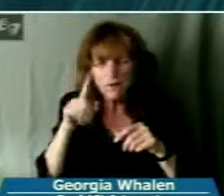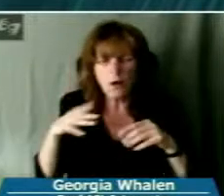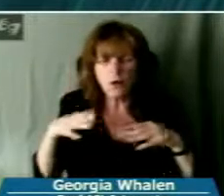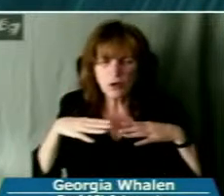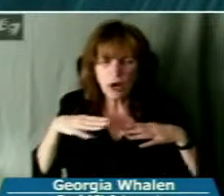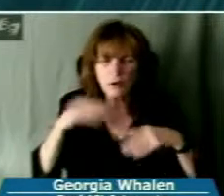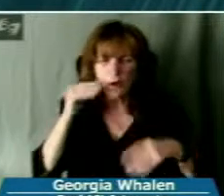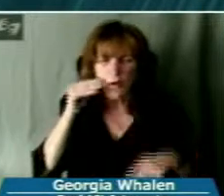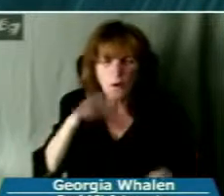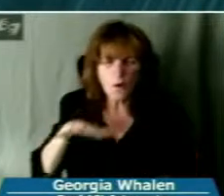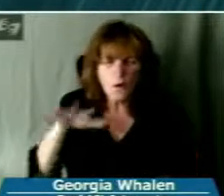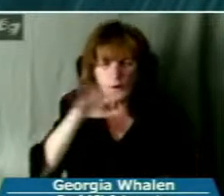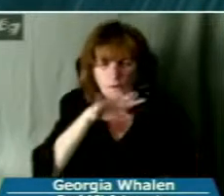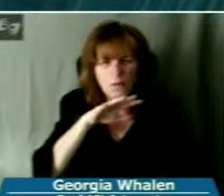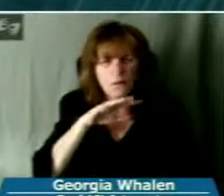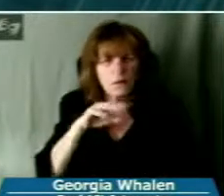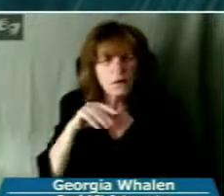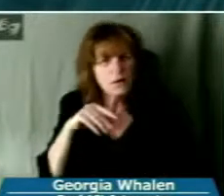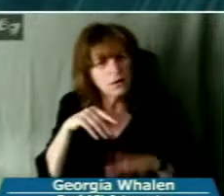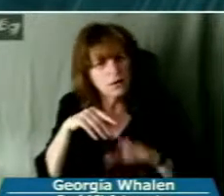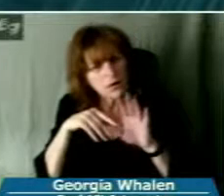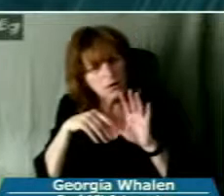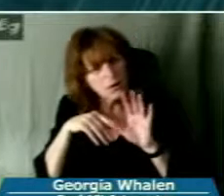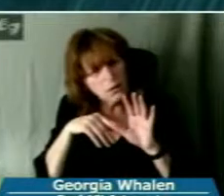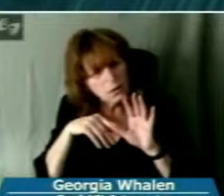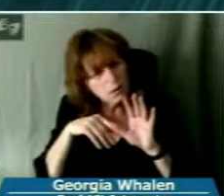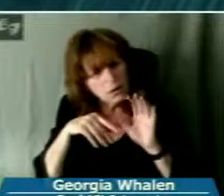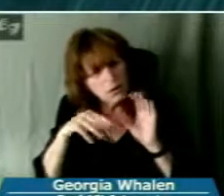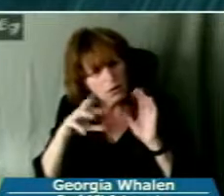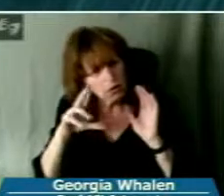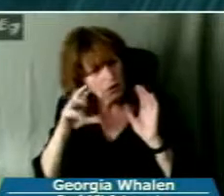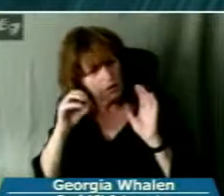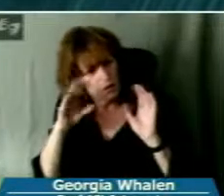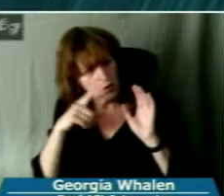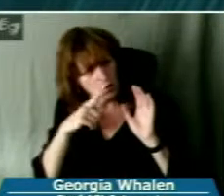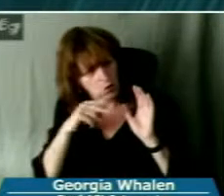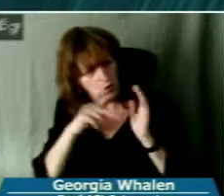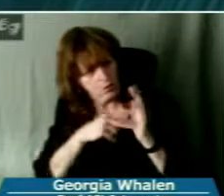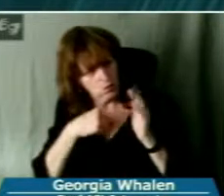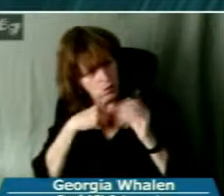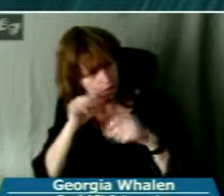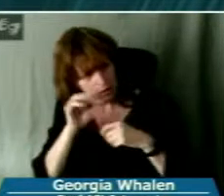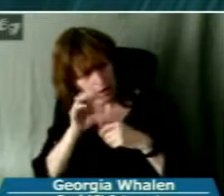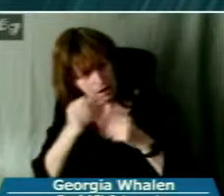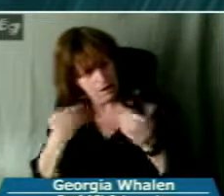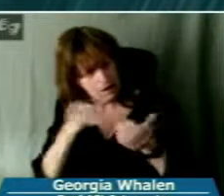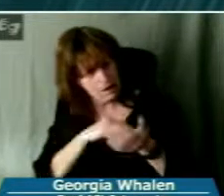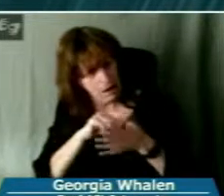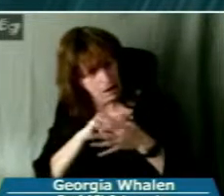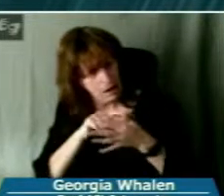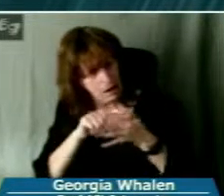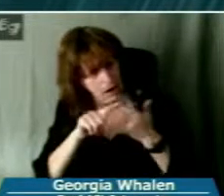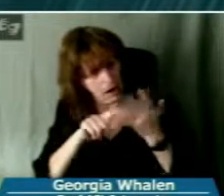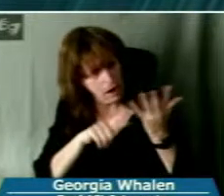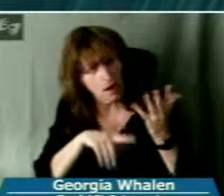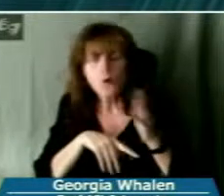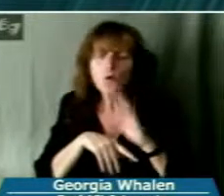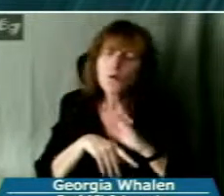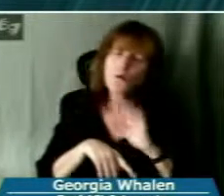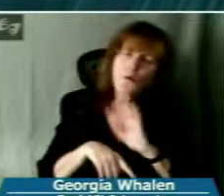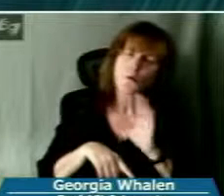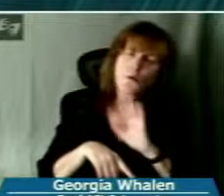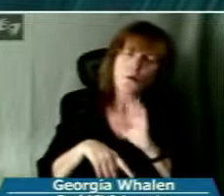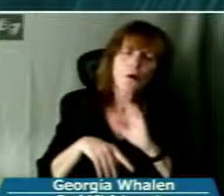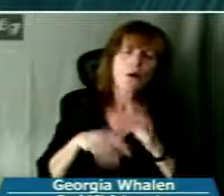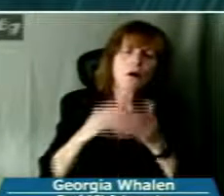Sure. You want me to go through? Not the actual list, the whole list, but you mentioned that some of these things are local things. So can